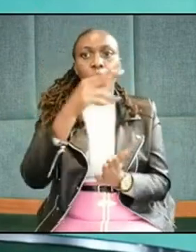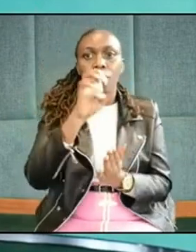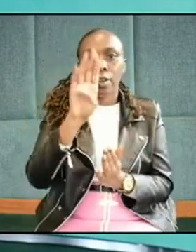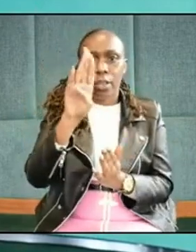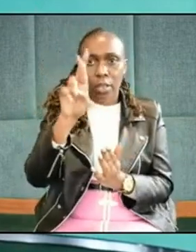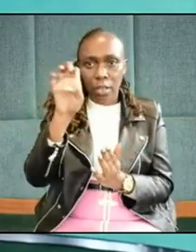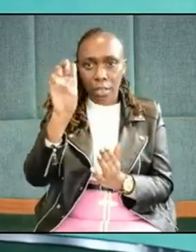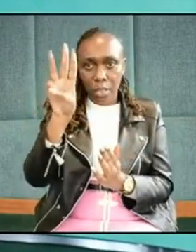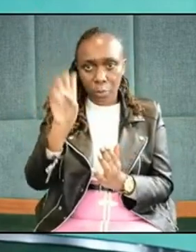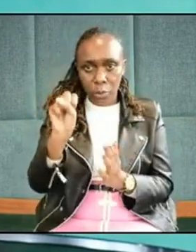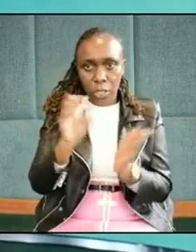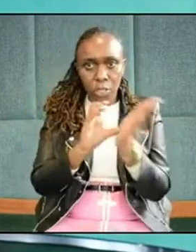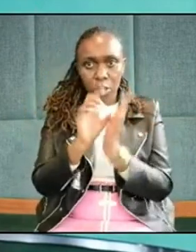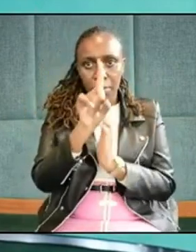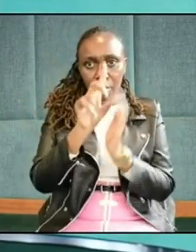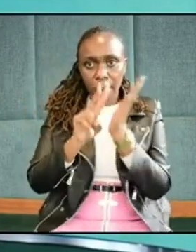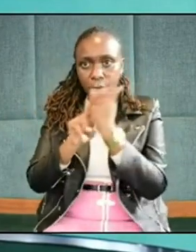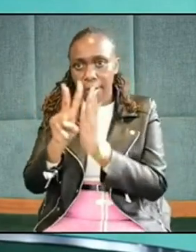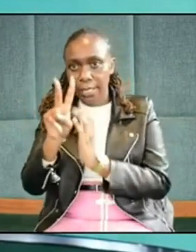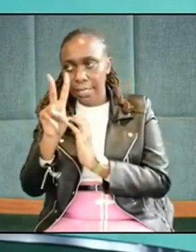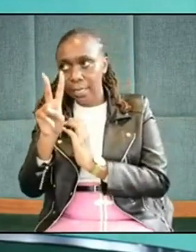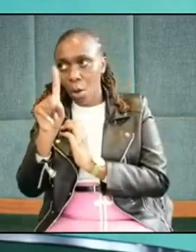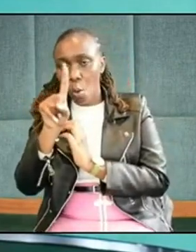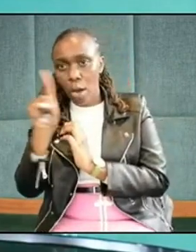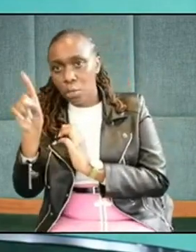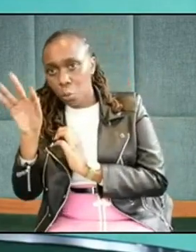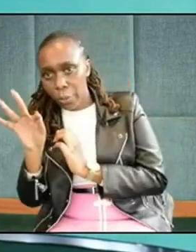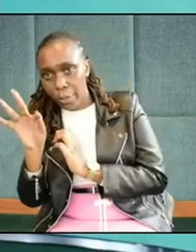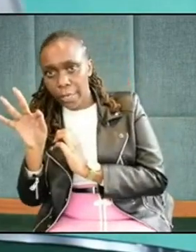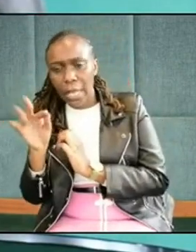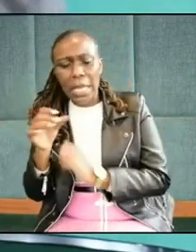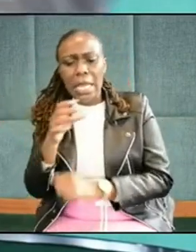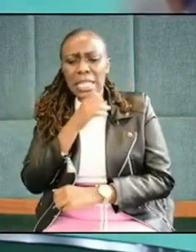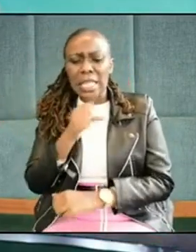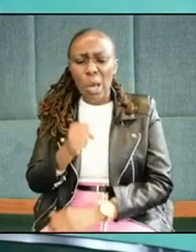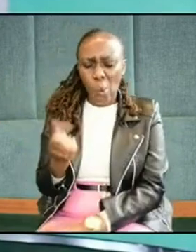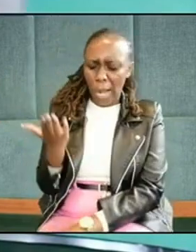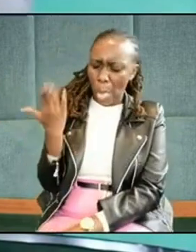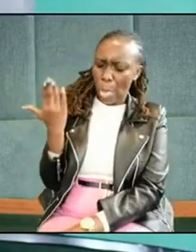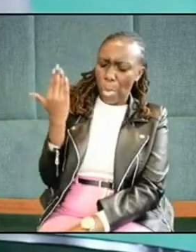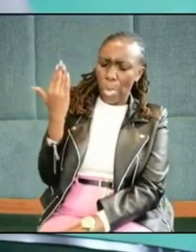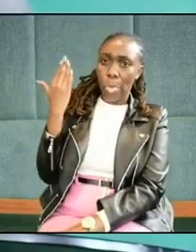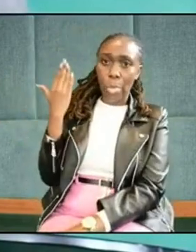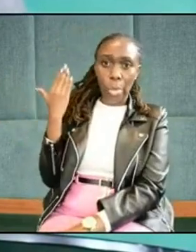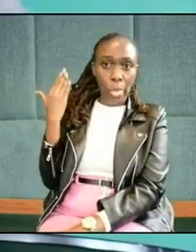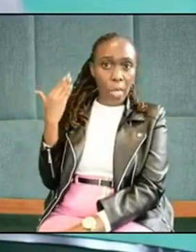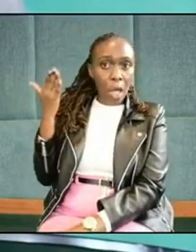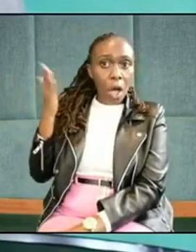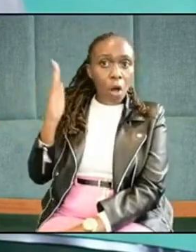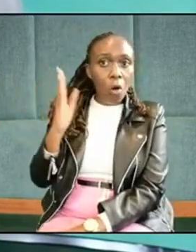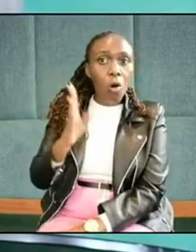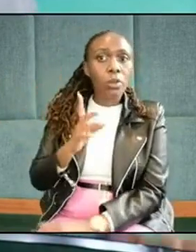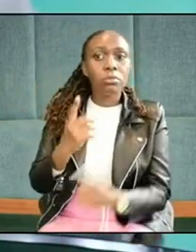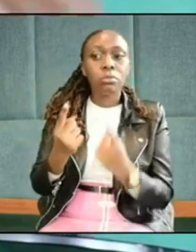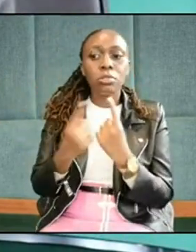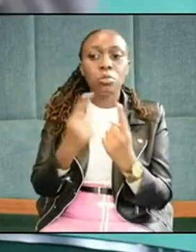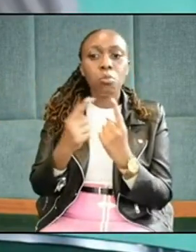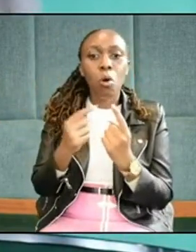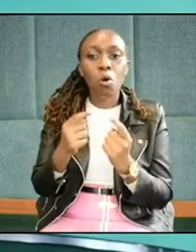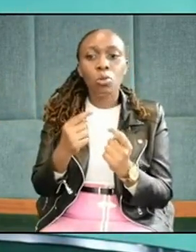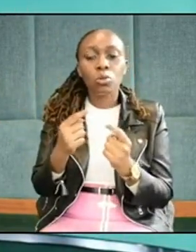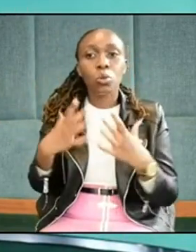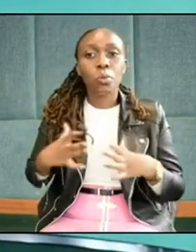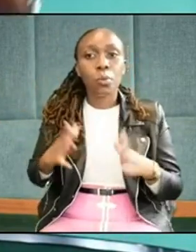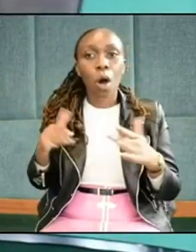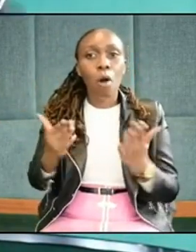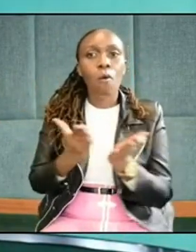3. The Bible tells us, in the olden days, he spoke to our fathers through the prophets. And by